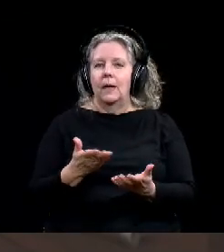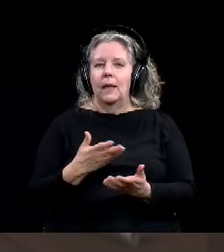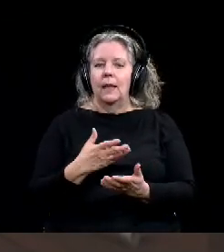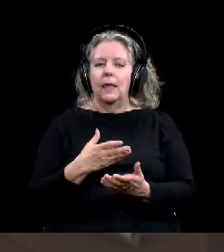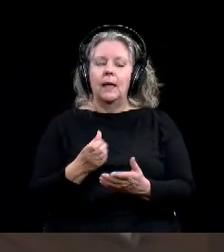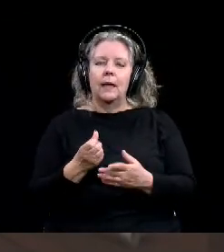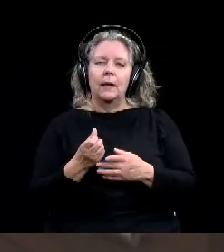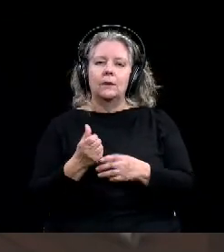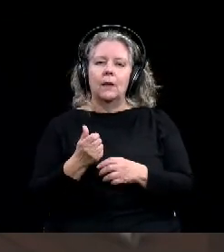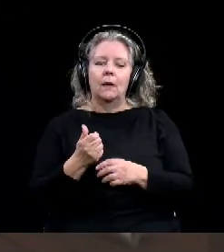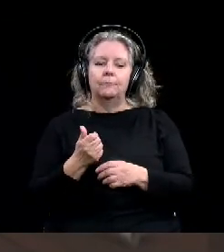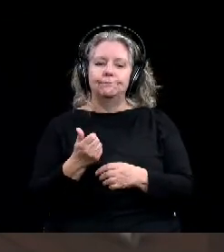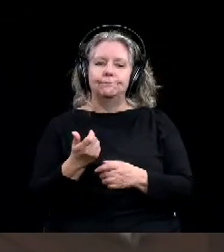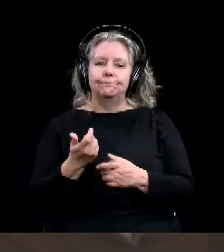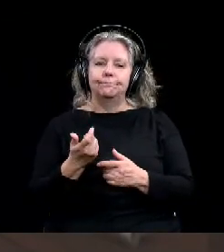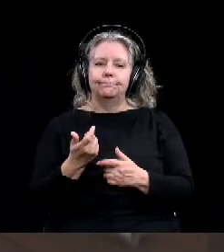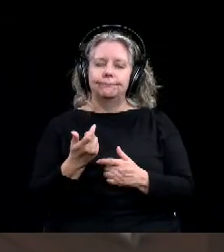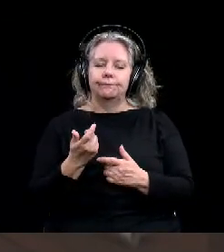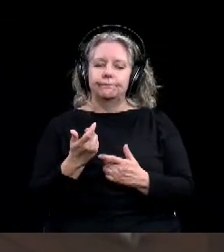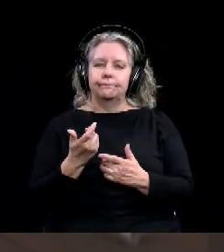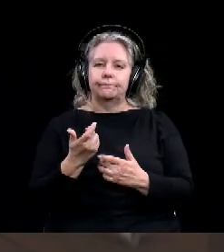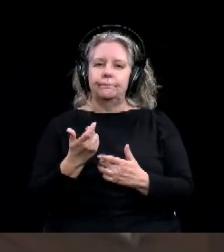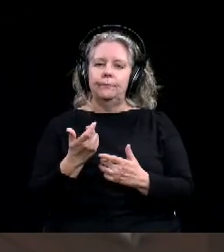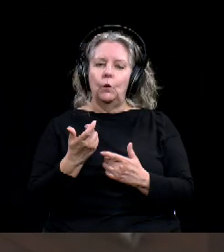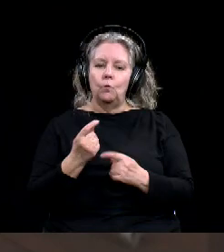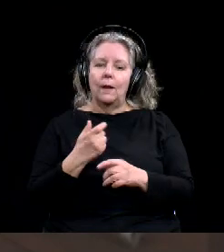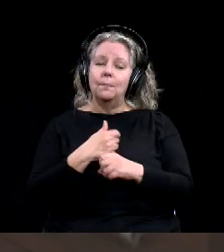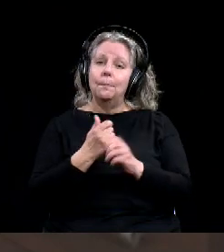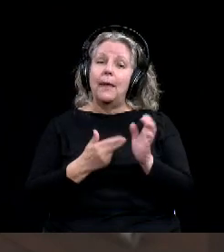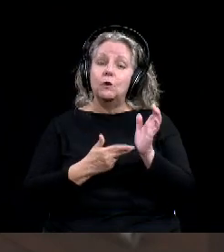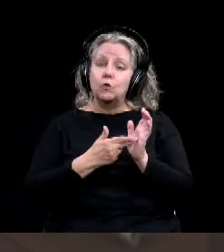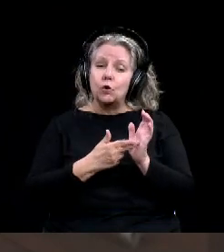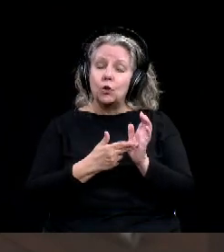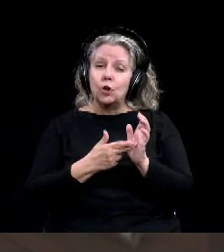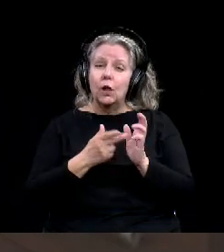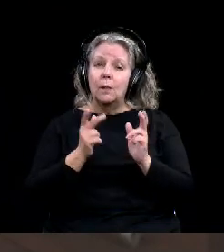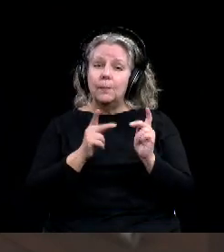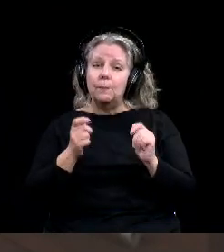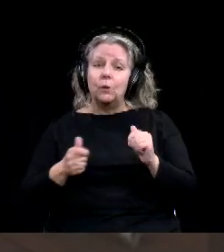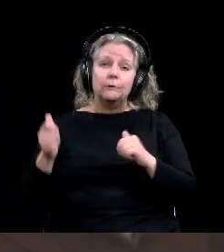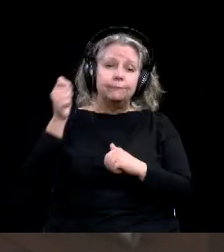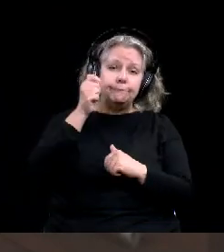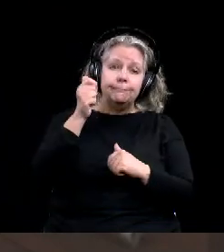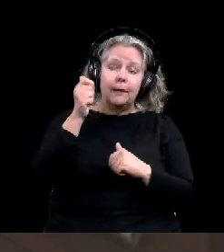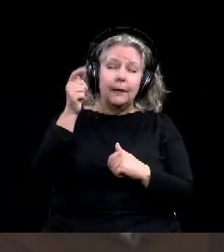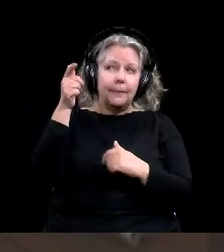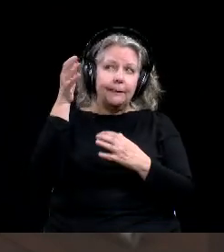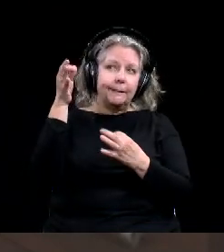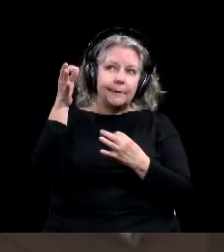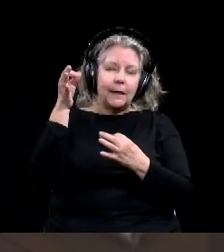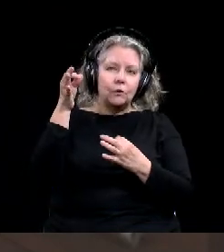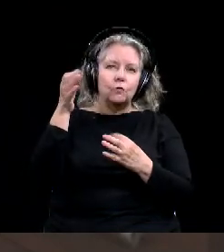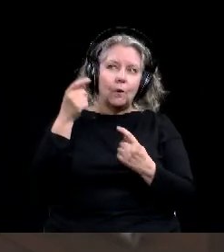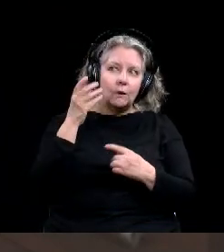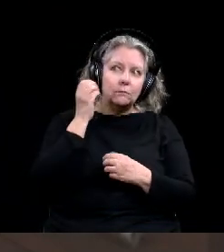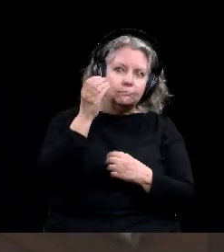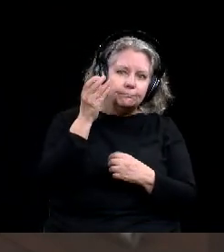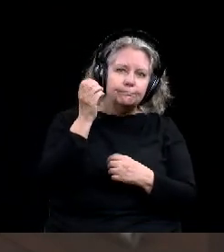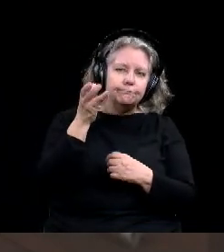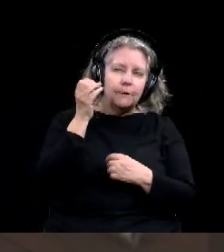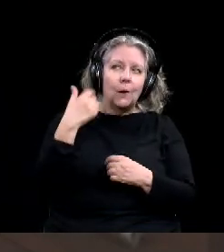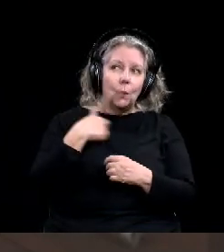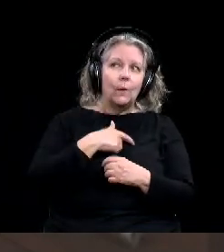the information of the need here in McLennan County. In addition to that, in regards to the second